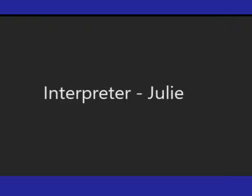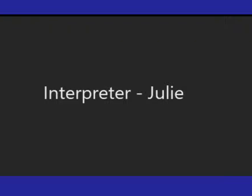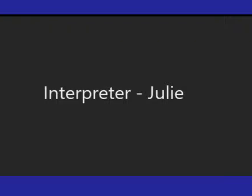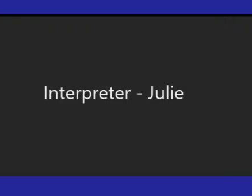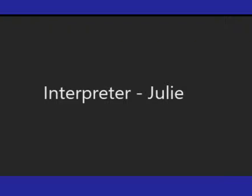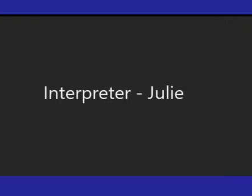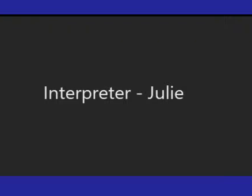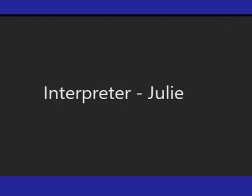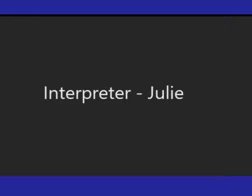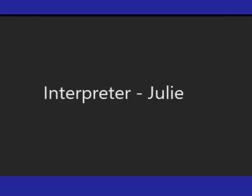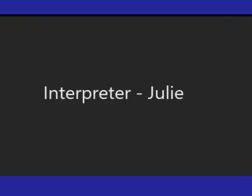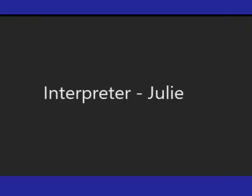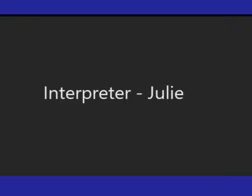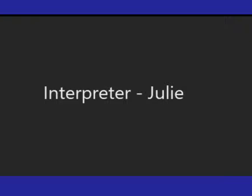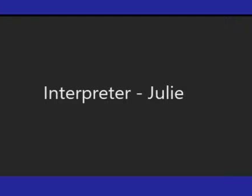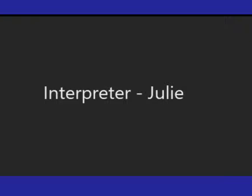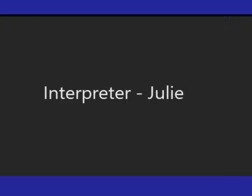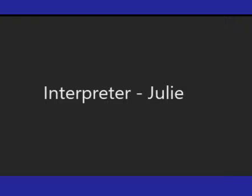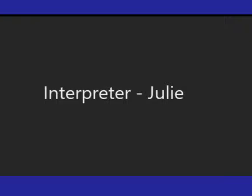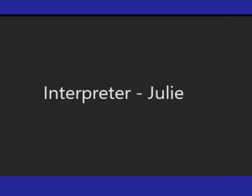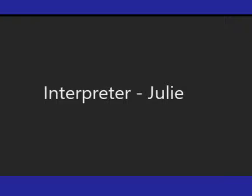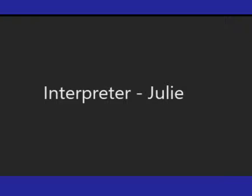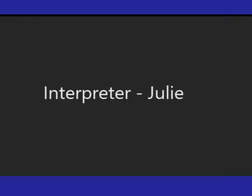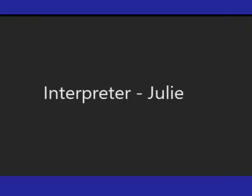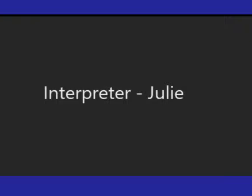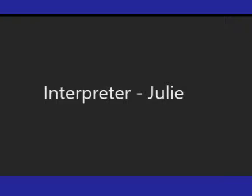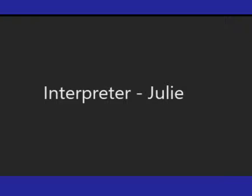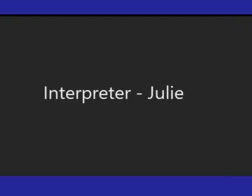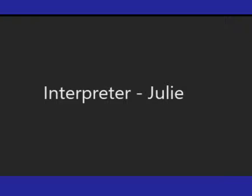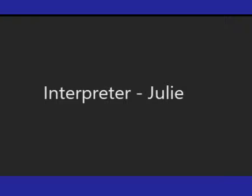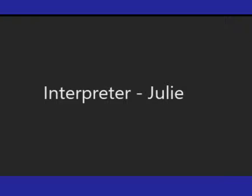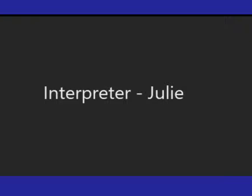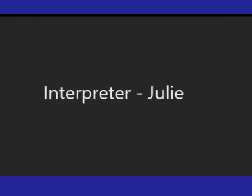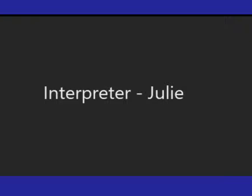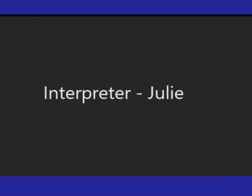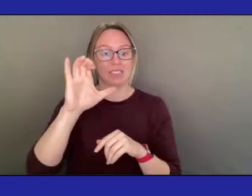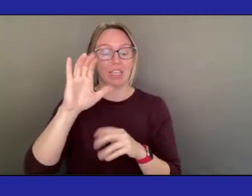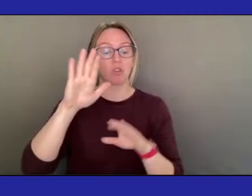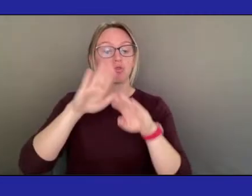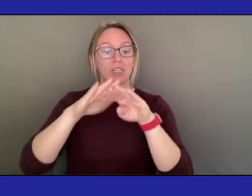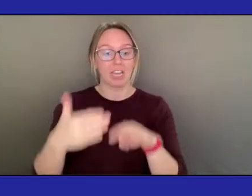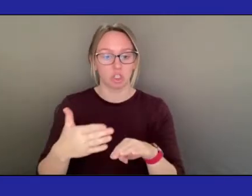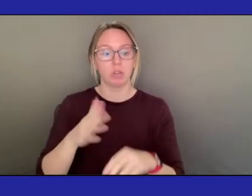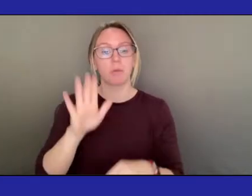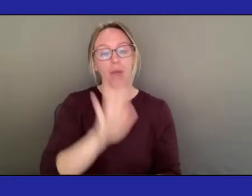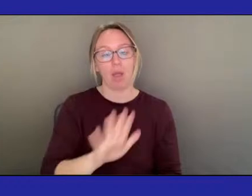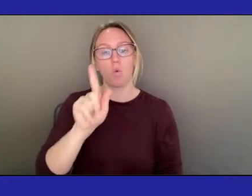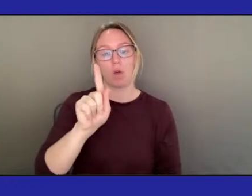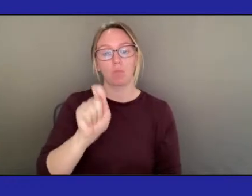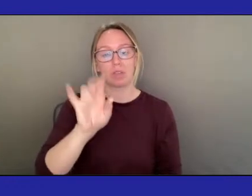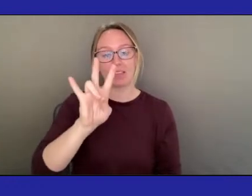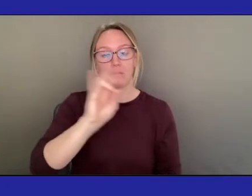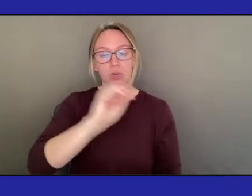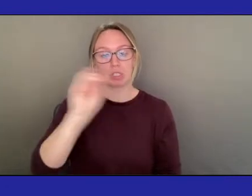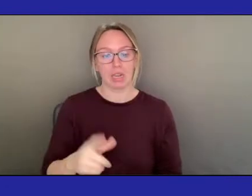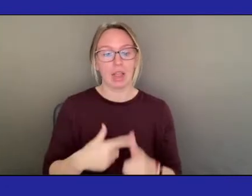significant reduction in A1C of about 1.7% and a significant improvement in their blood pressure as